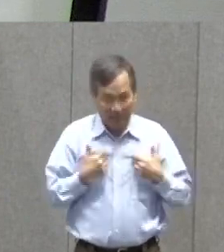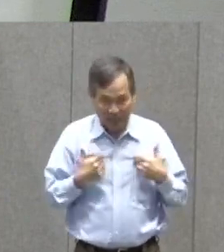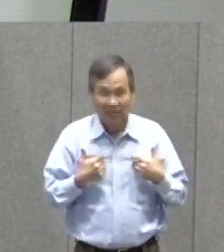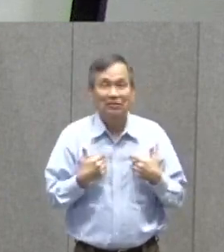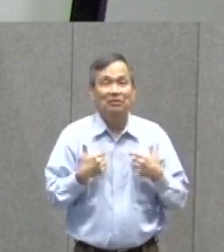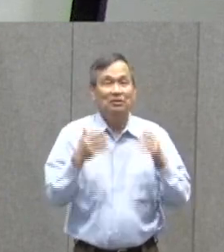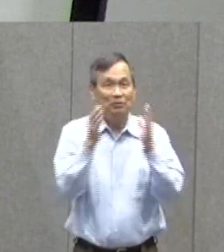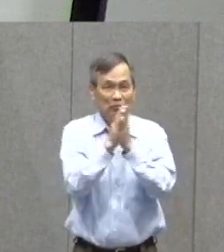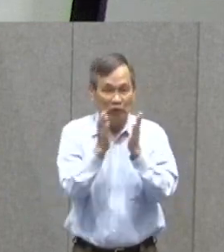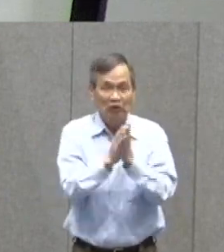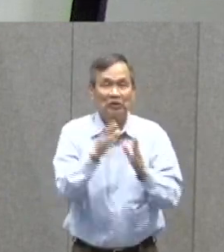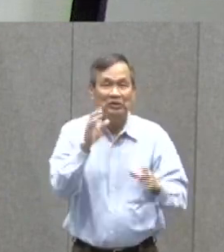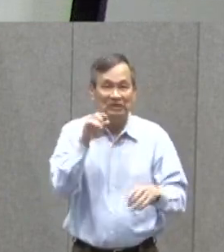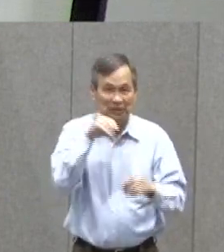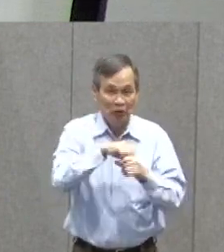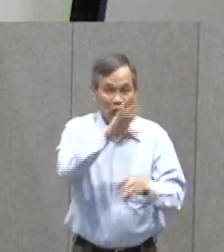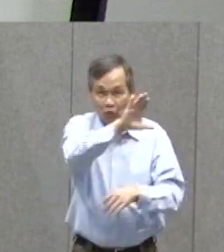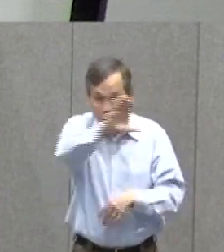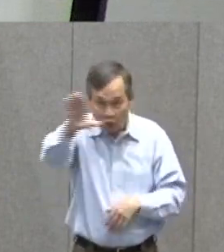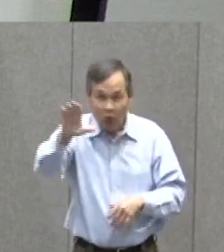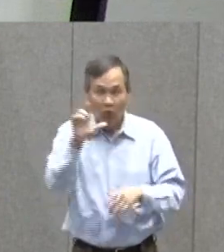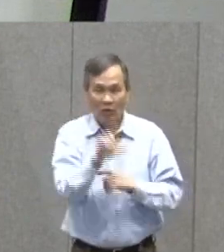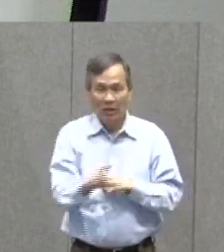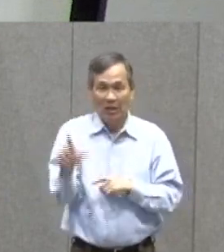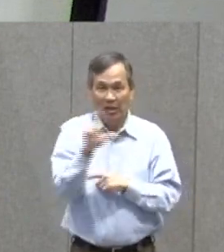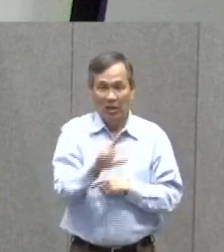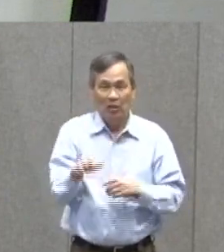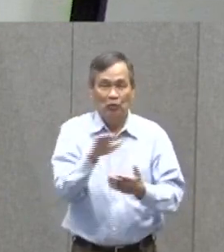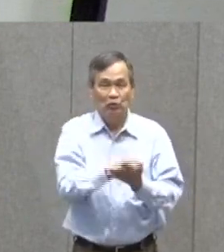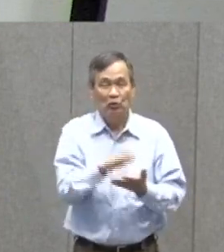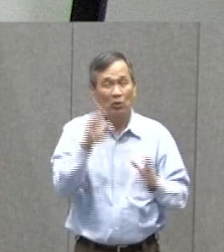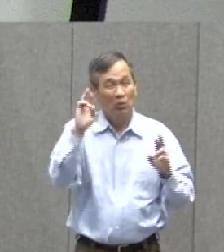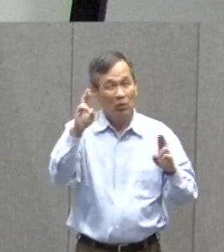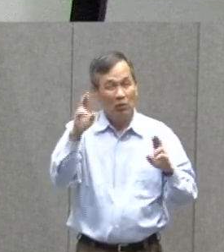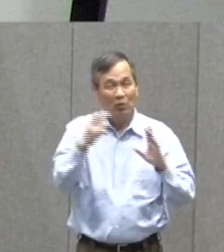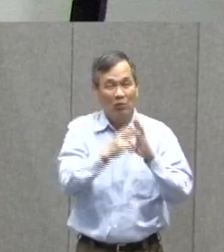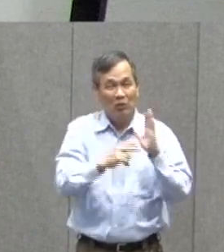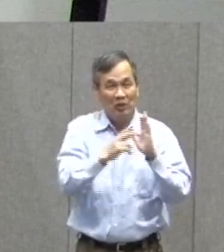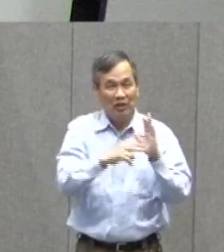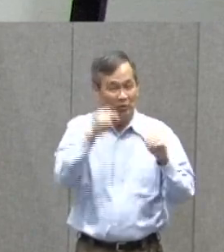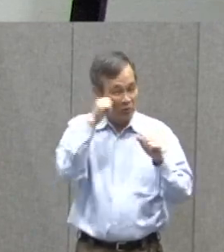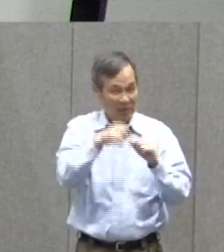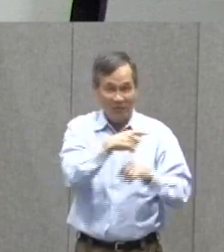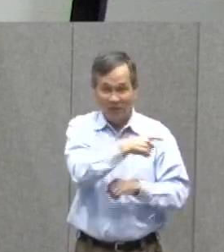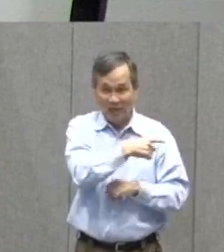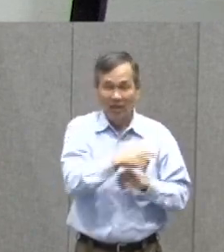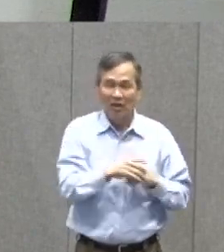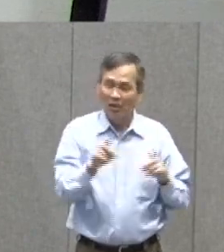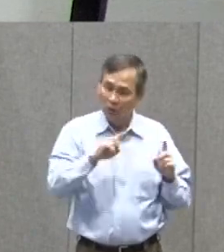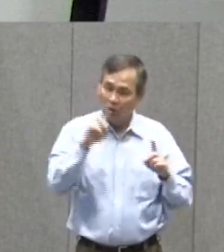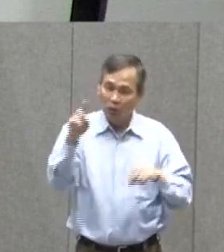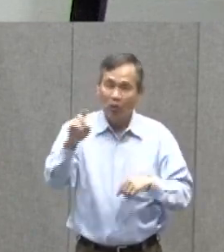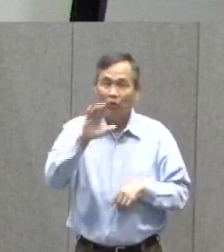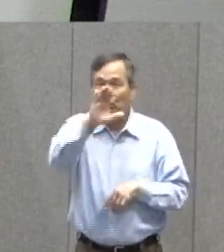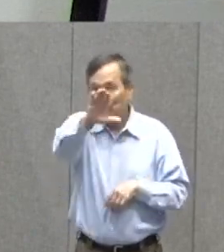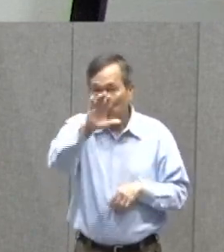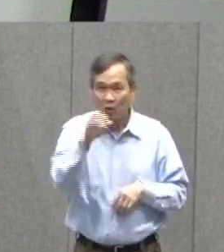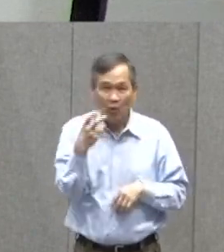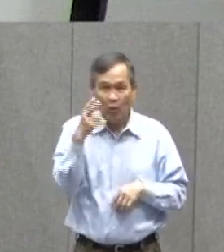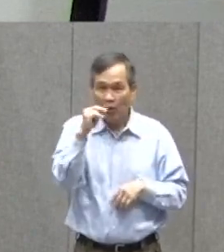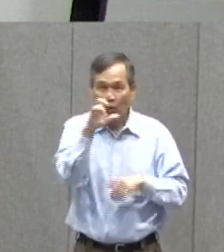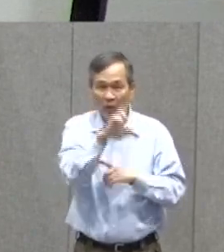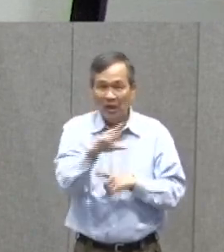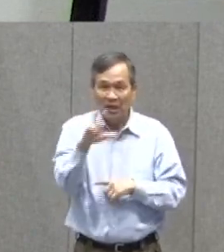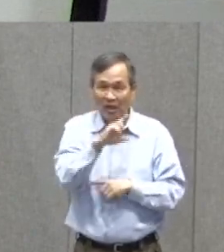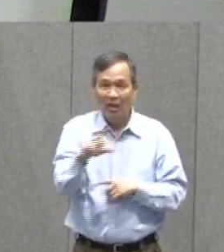in your libraries, so hopefully you have read some of these. If not, remember, you can go to the local library and check them